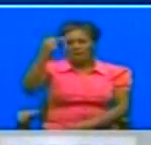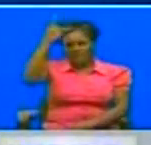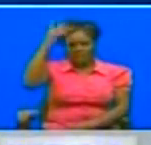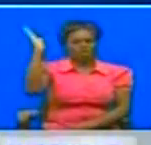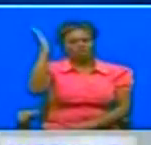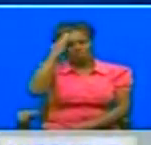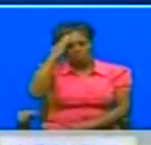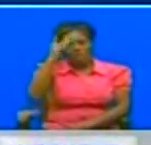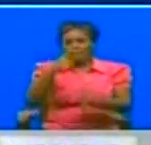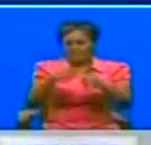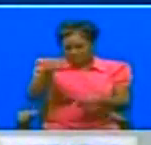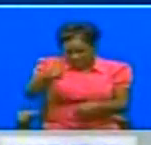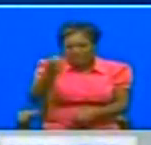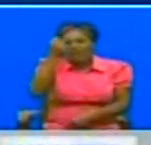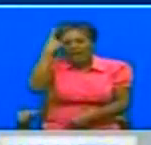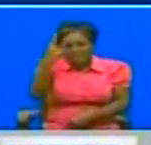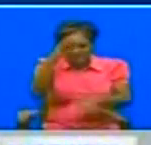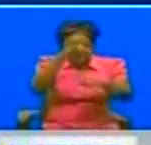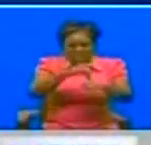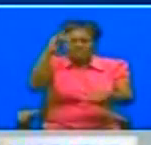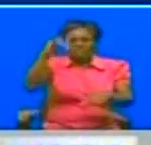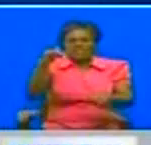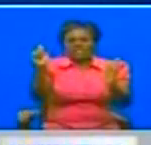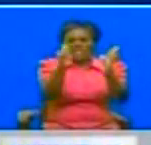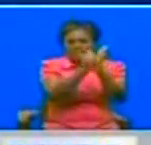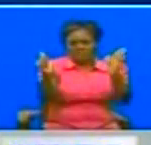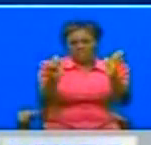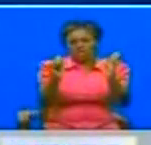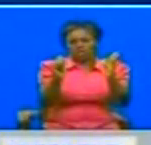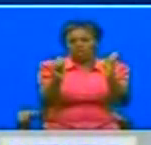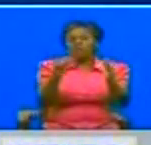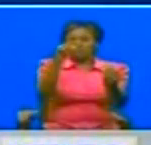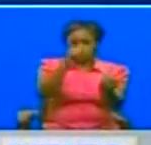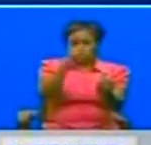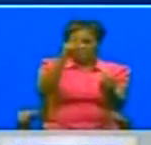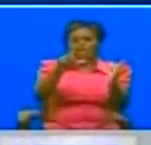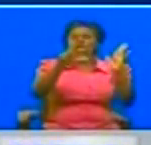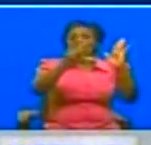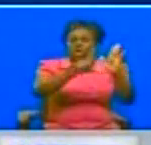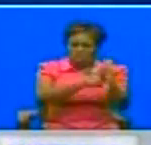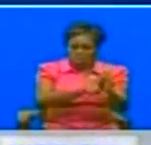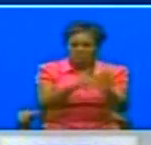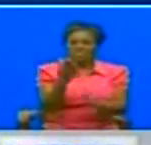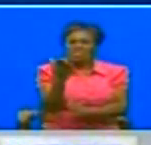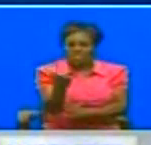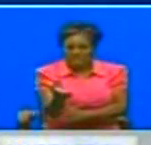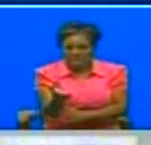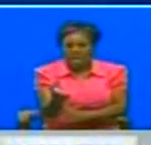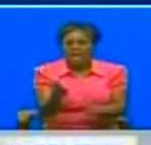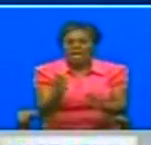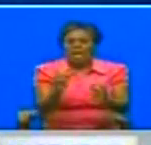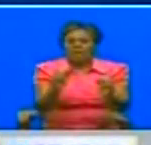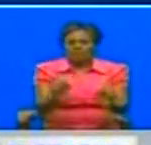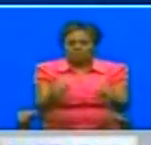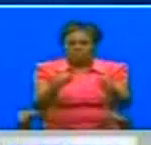so long as they understand the effects and the implication of that particular test. So the law in place is enabling